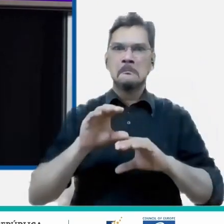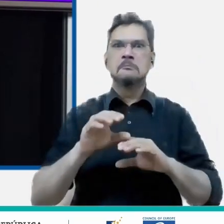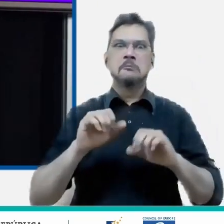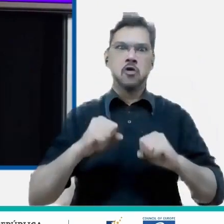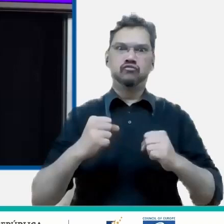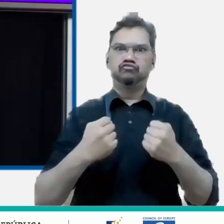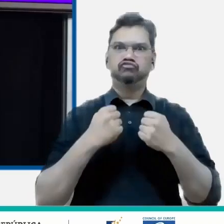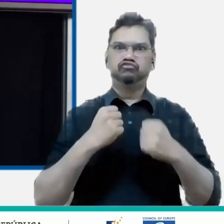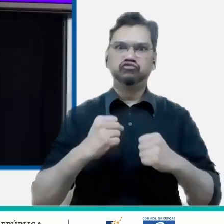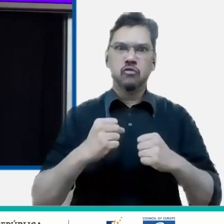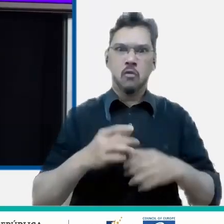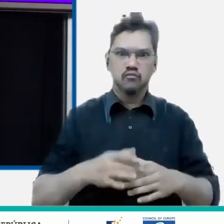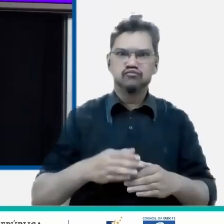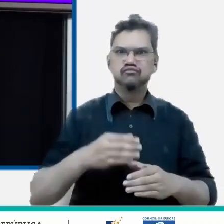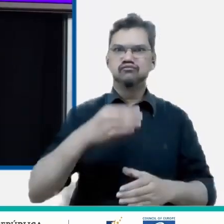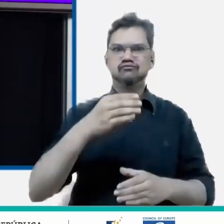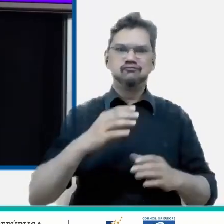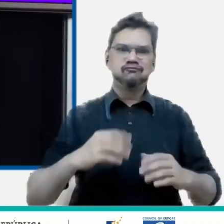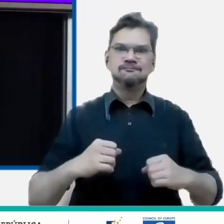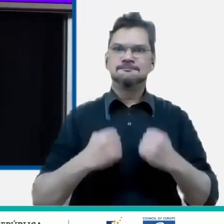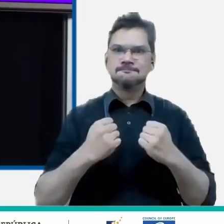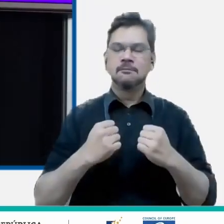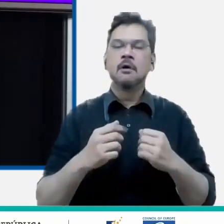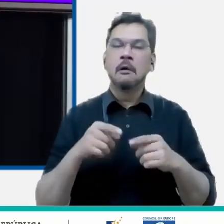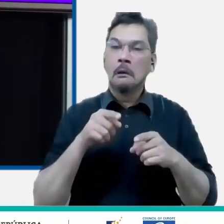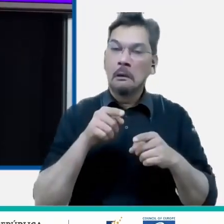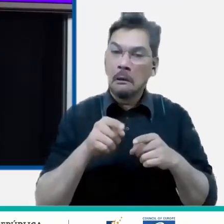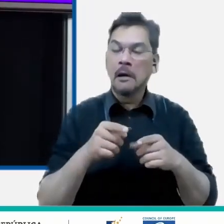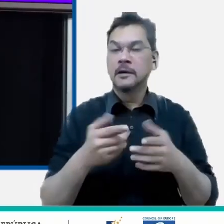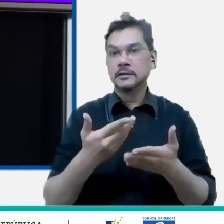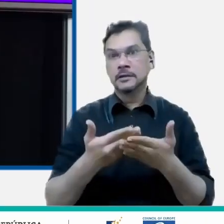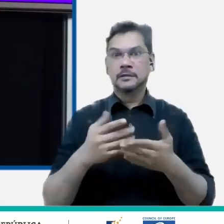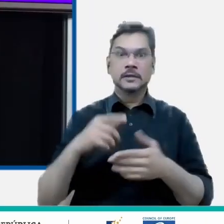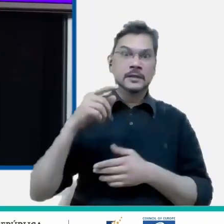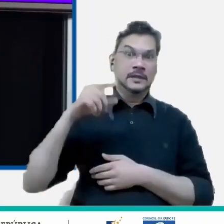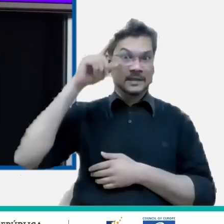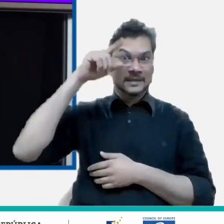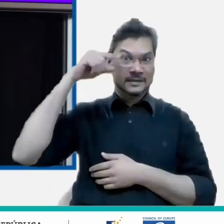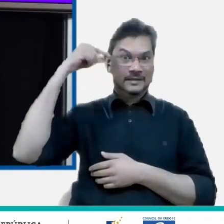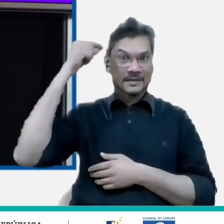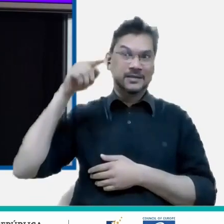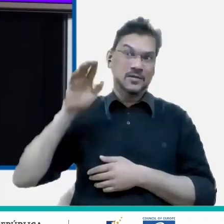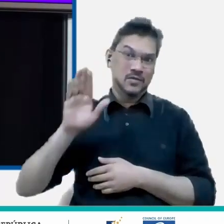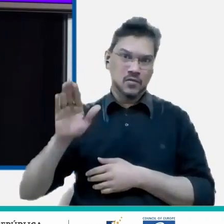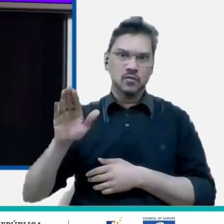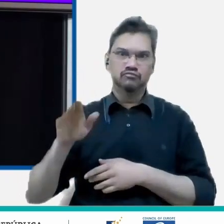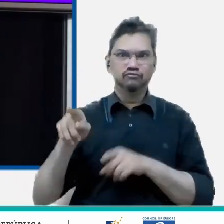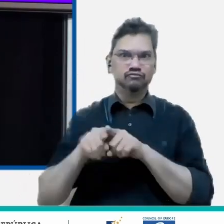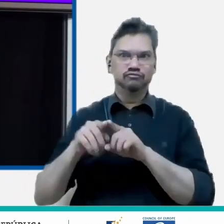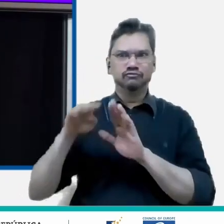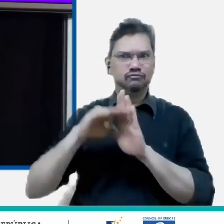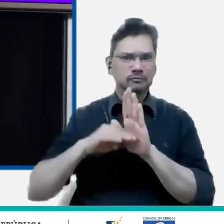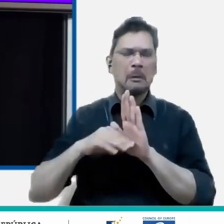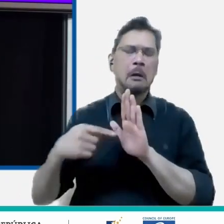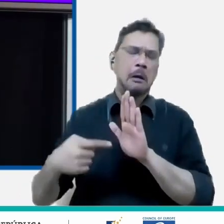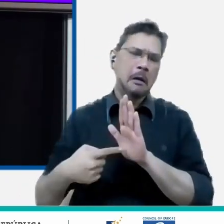particular point, and as Armini pointed out, the role of the Sendai focal points in bringing together not just the climate emergency, not